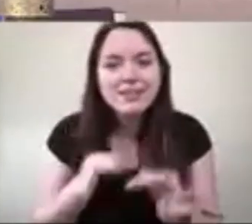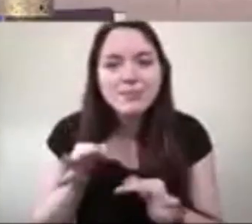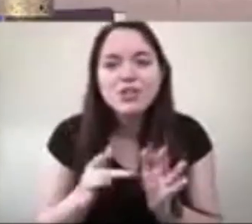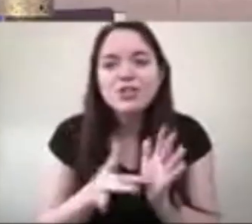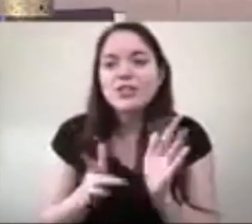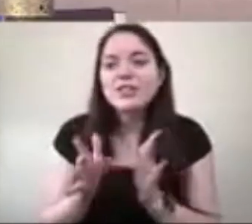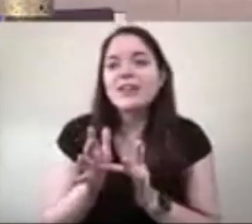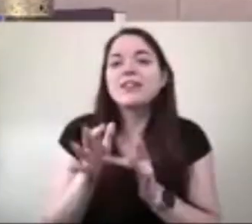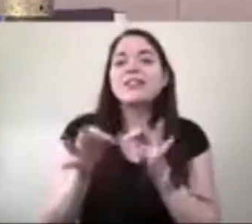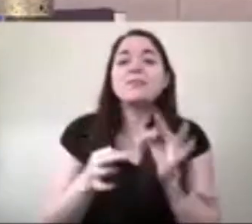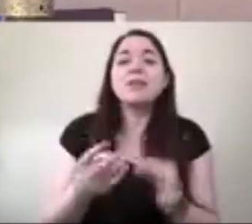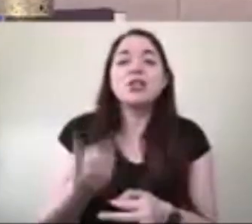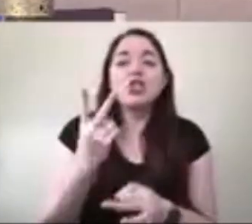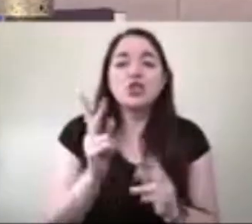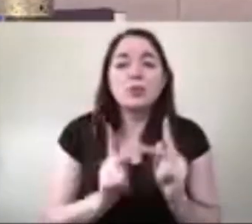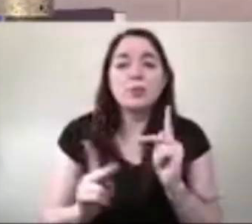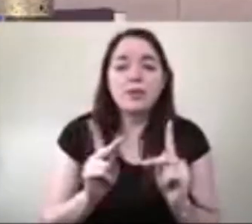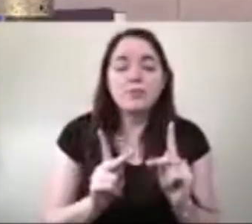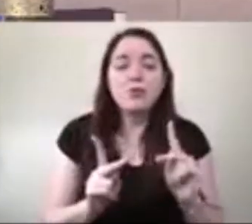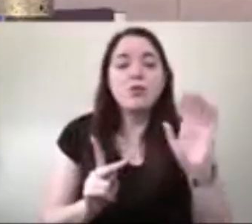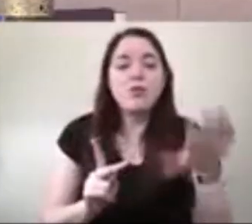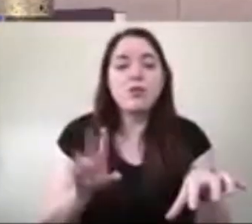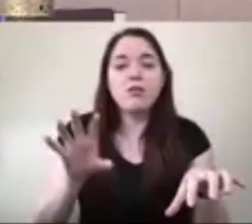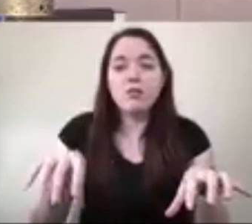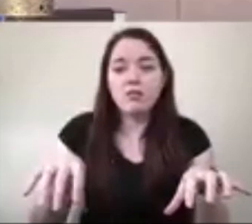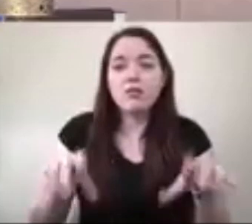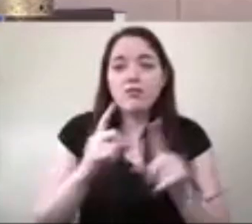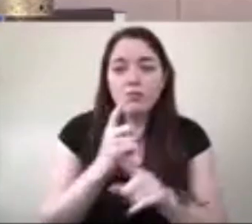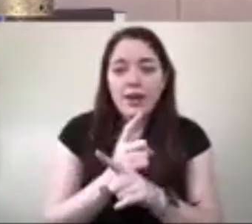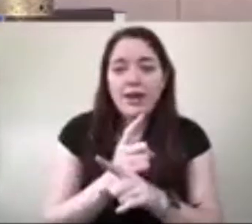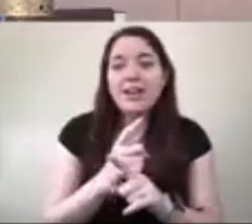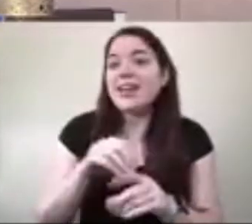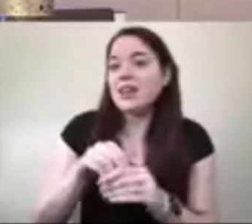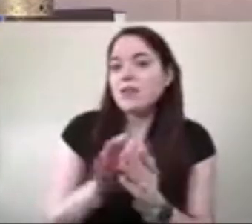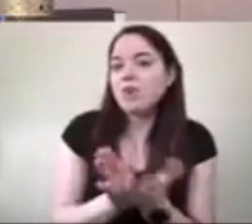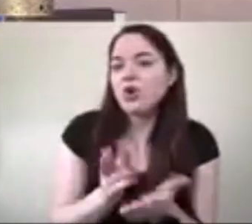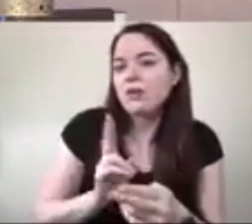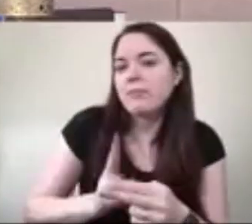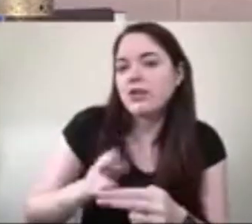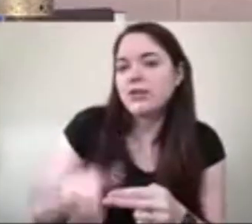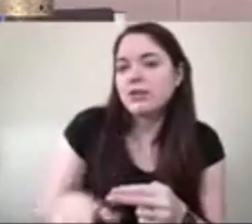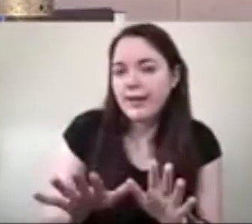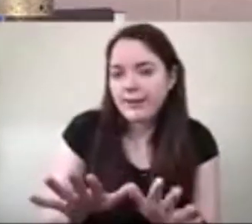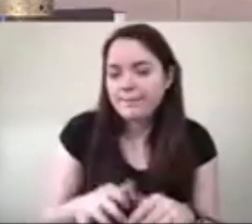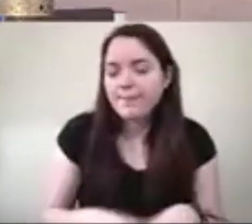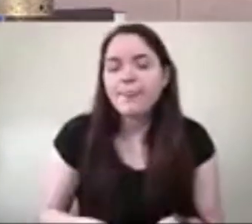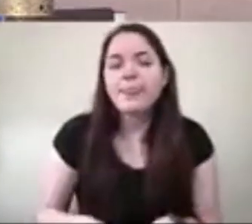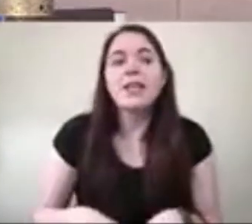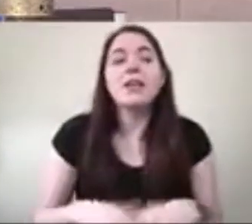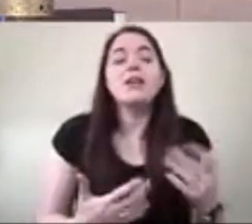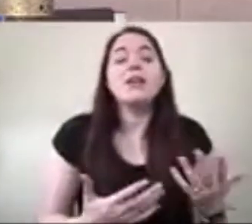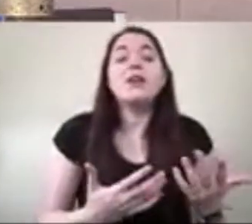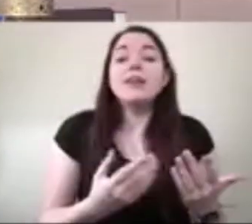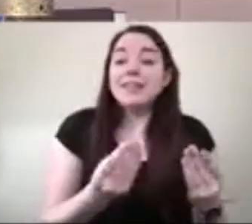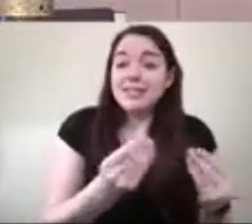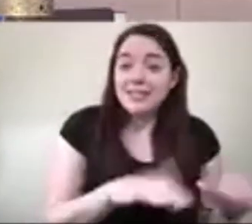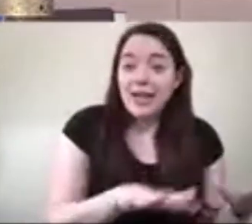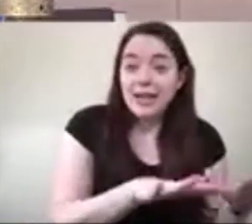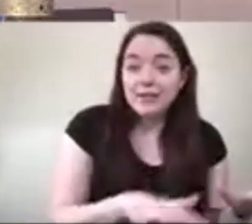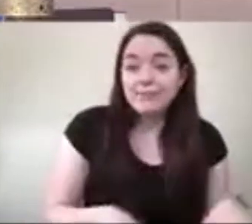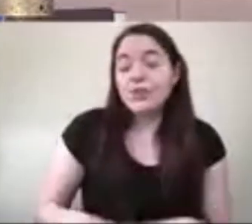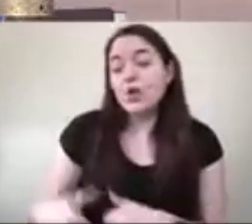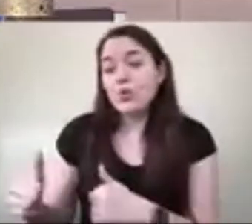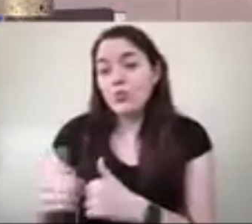house. One builds a house on sand, and one builds a house on rock. The house built